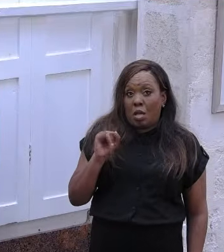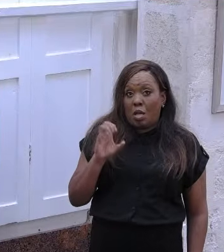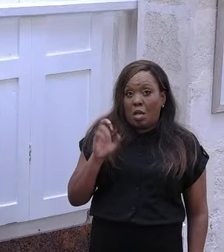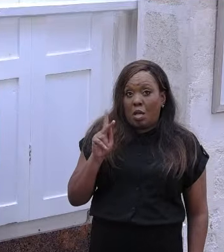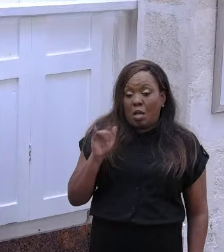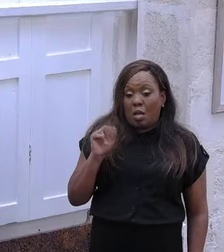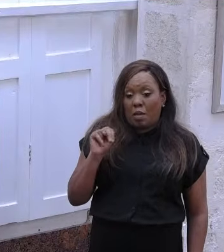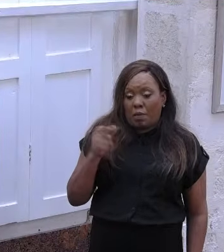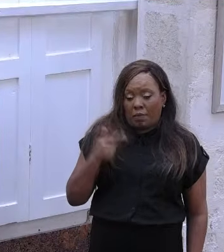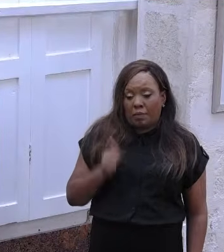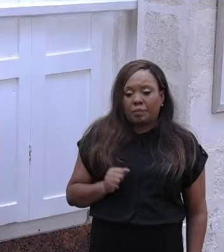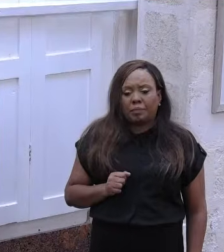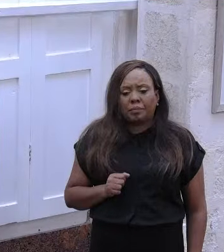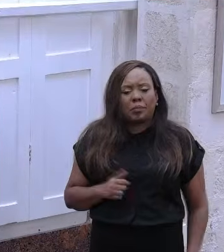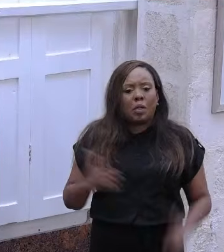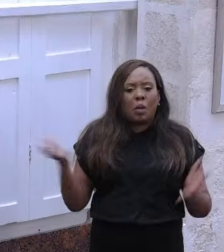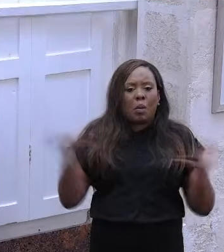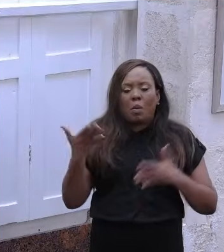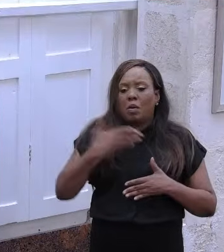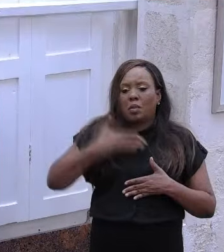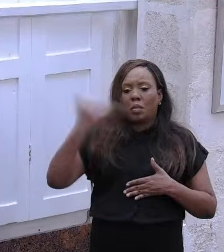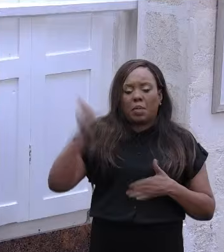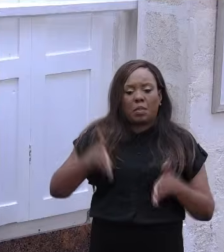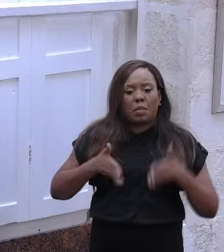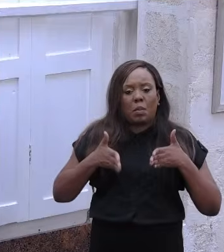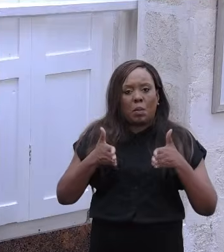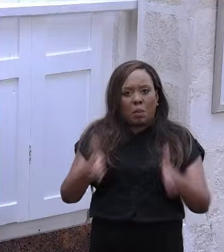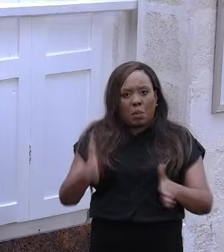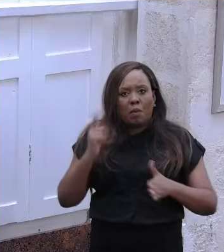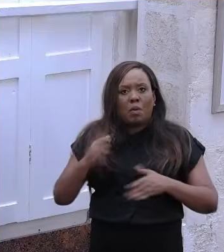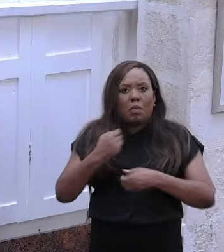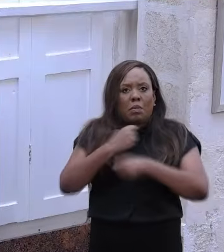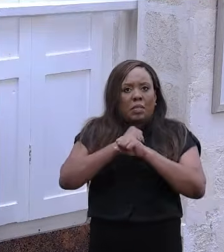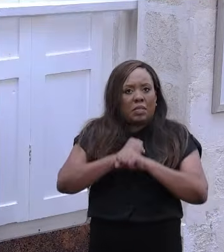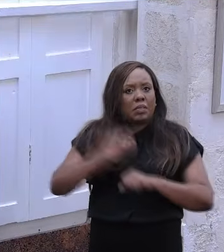best interests of the child standard for the registration of minors.